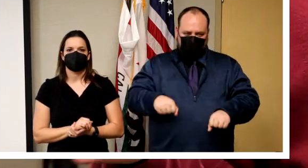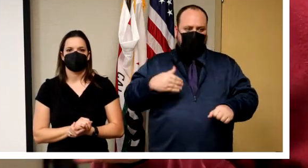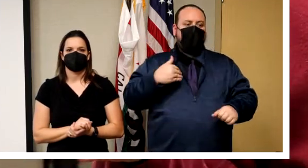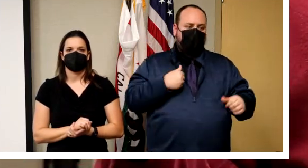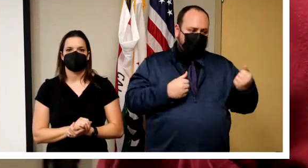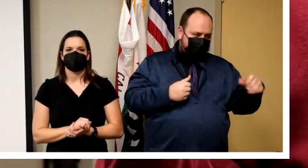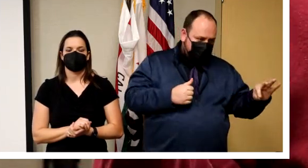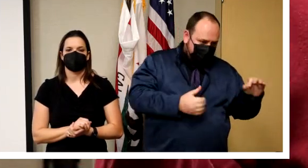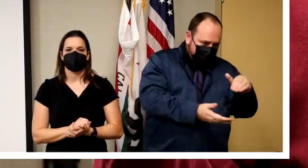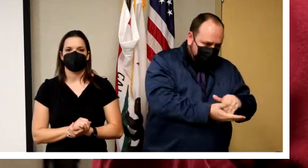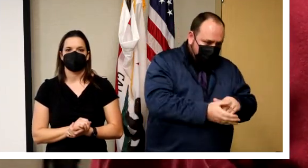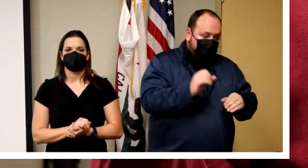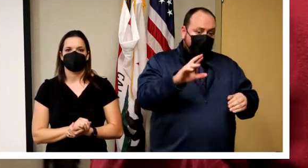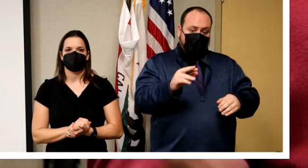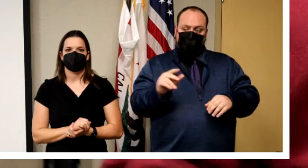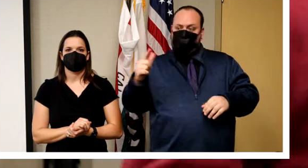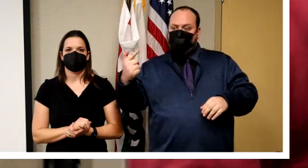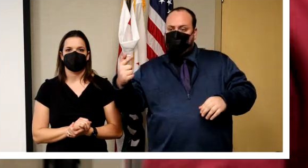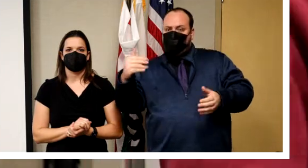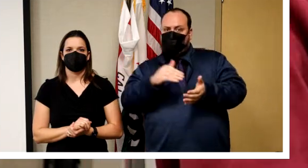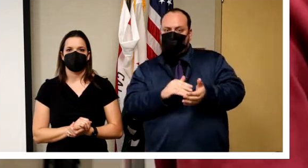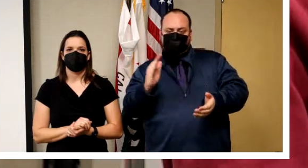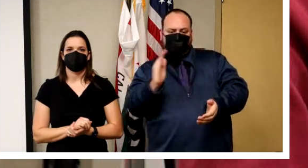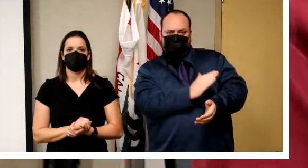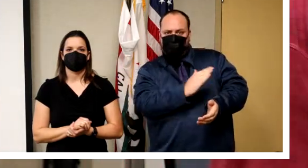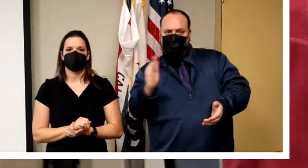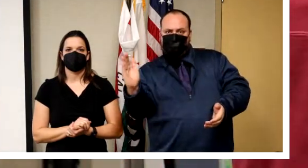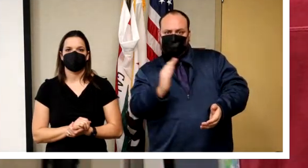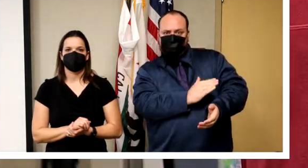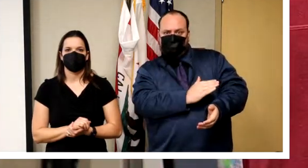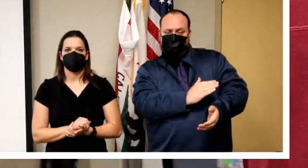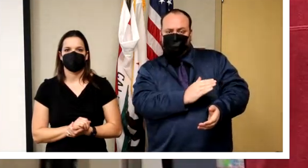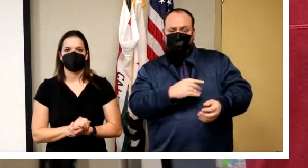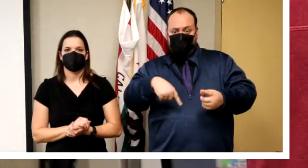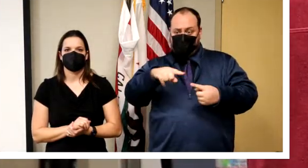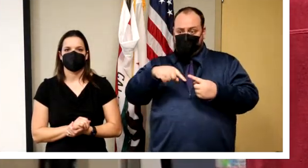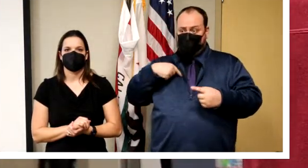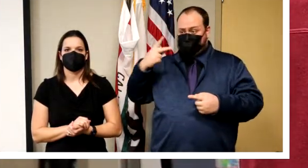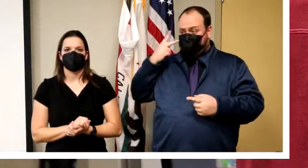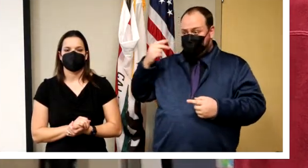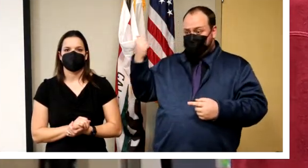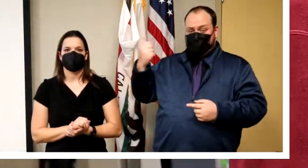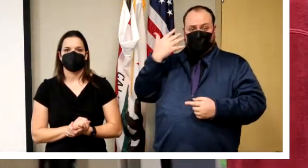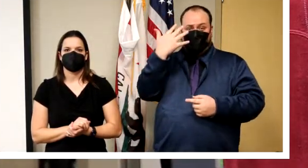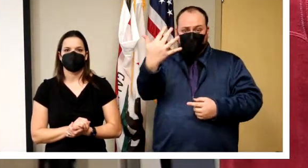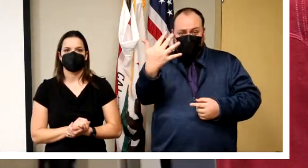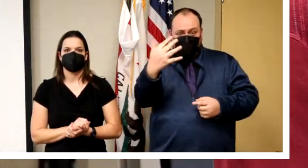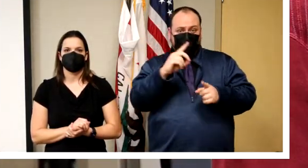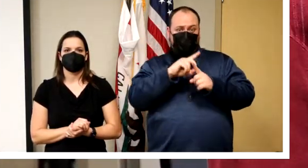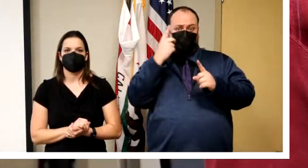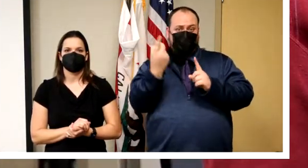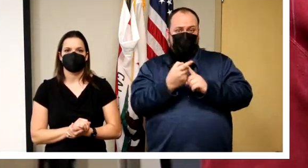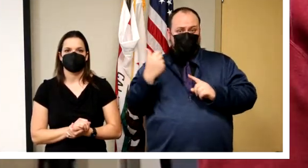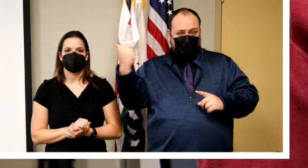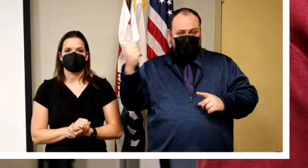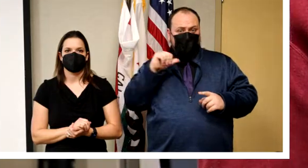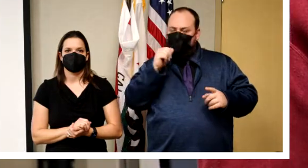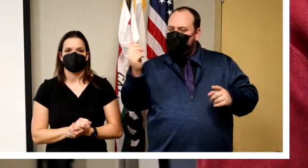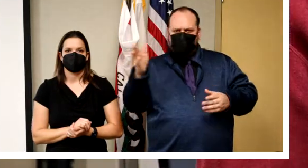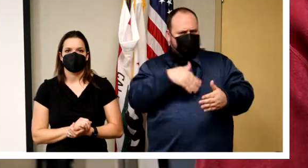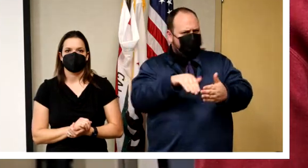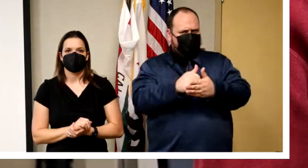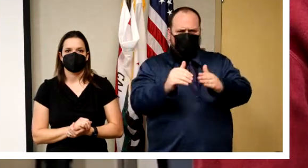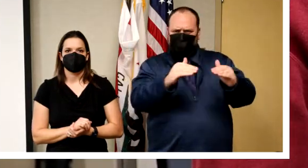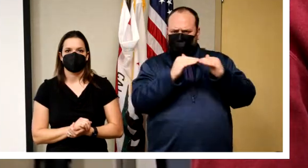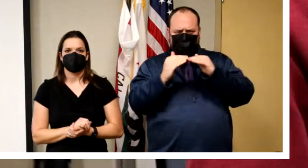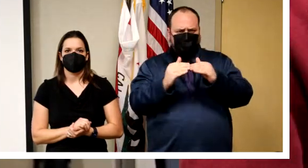as many as 21,000 people. And when I look at this here, I see 5 districts. They're not all of equal size. The highest